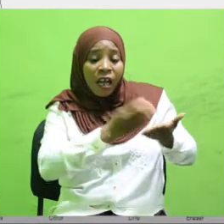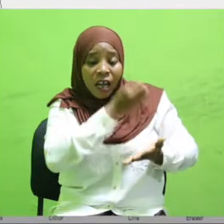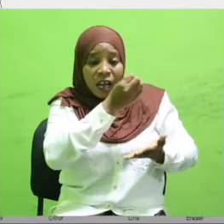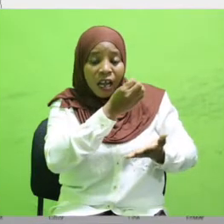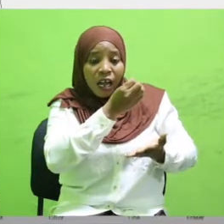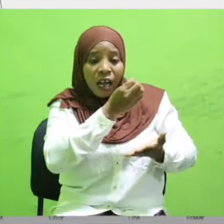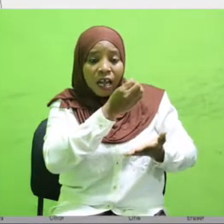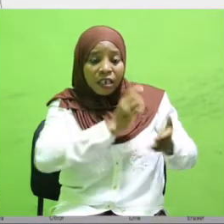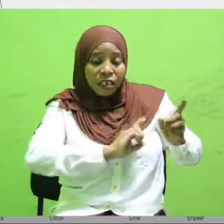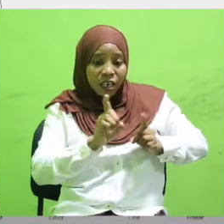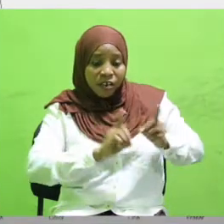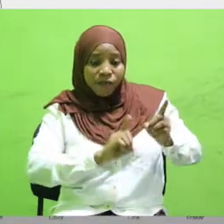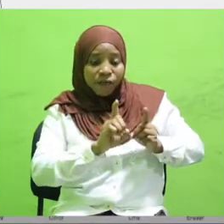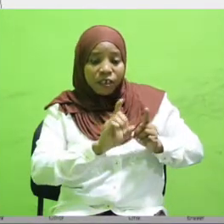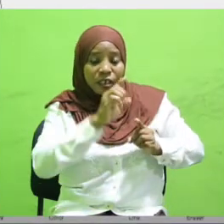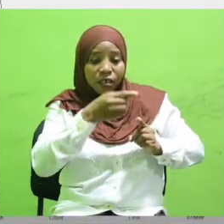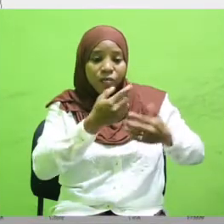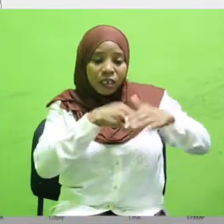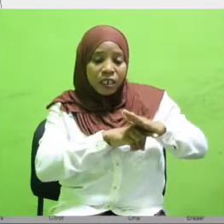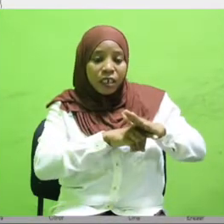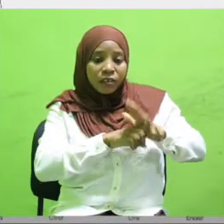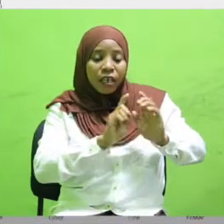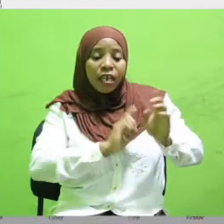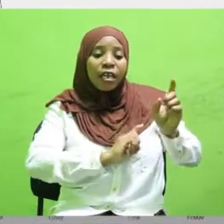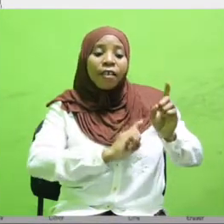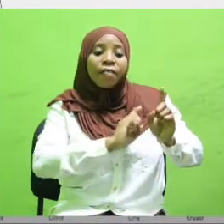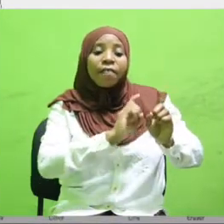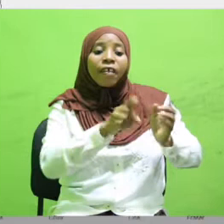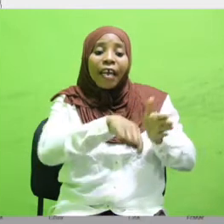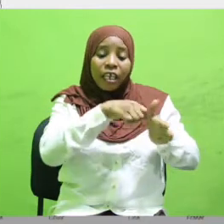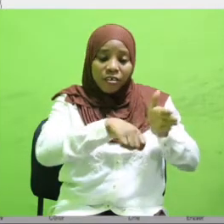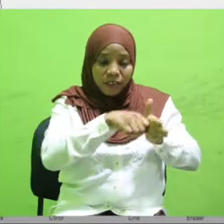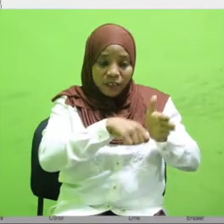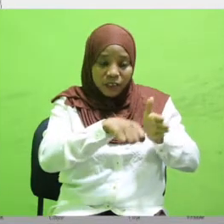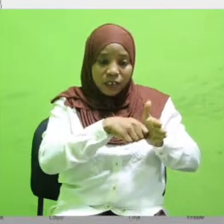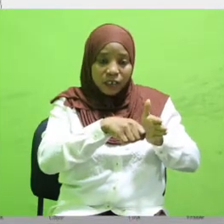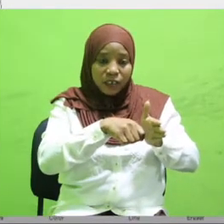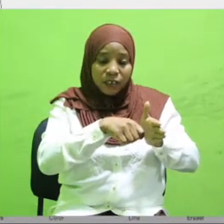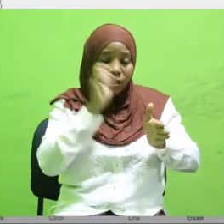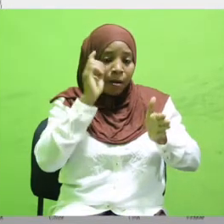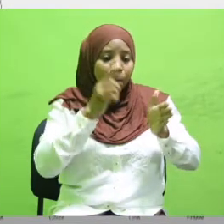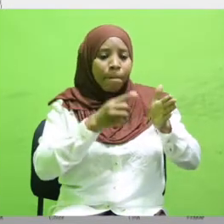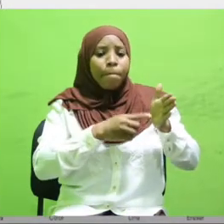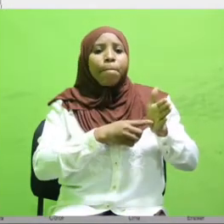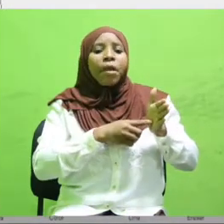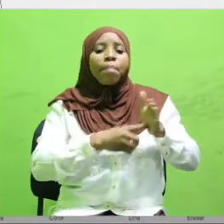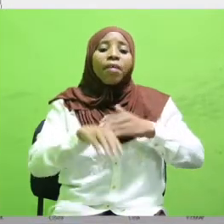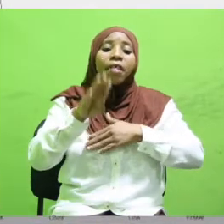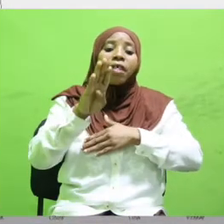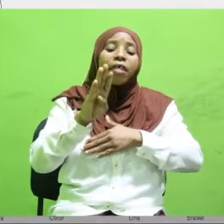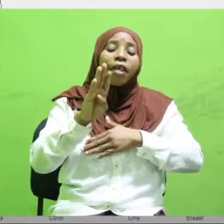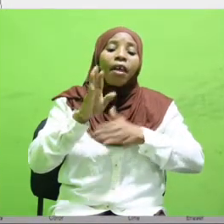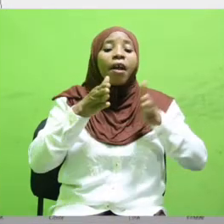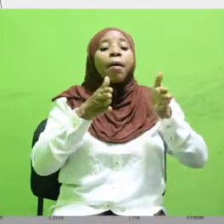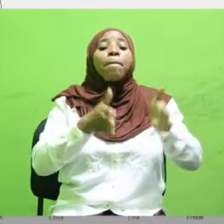bakery and the brewery industries. As I've said before, that in the bakery, we use fungi